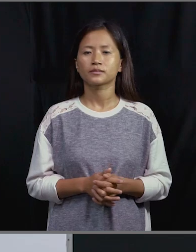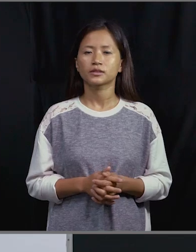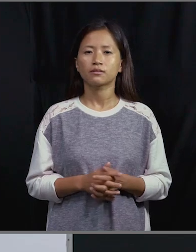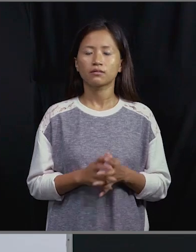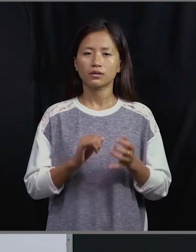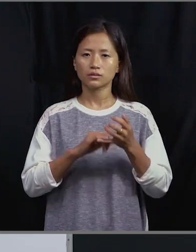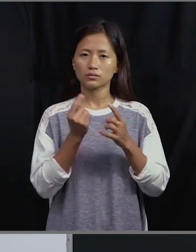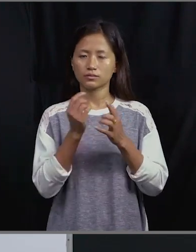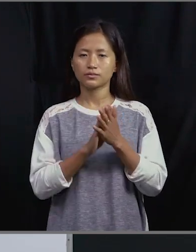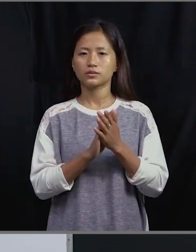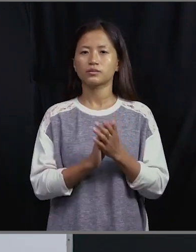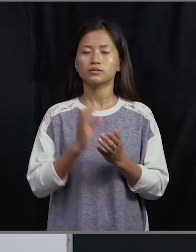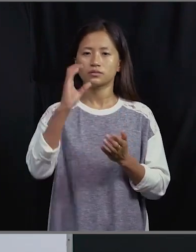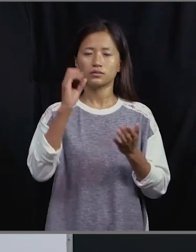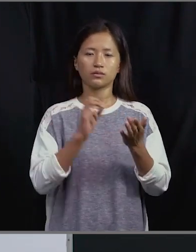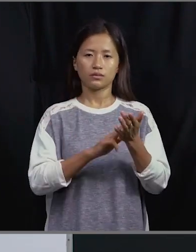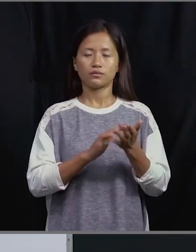Suppose a compound